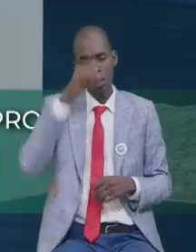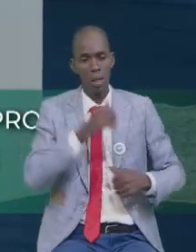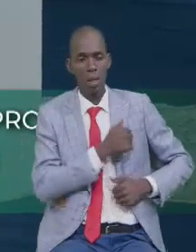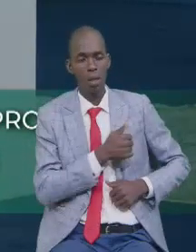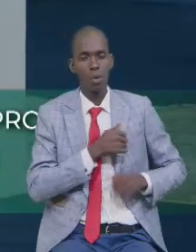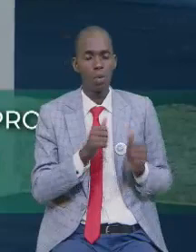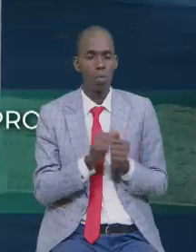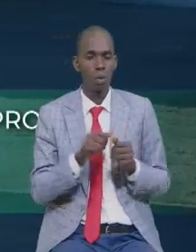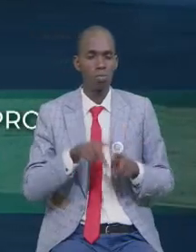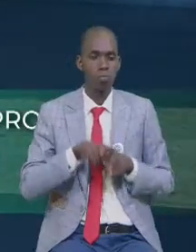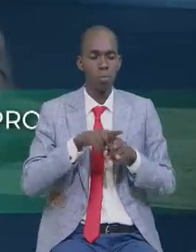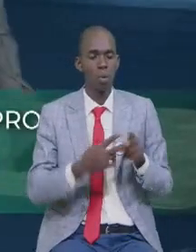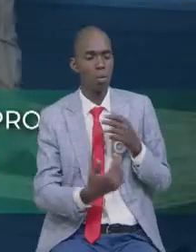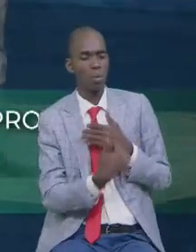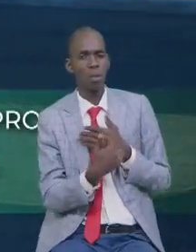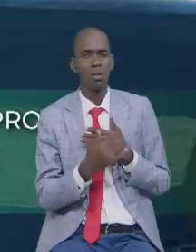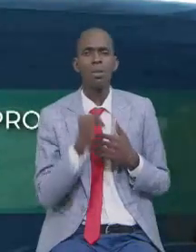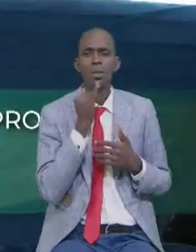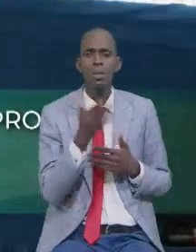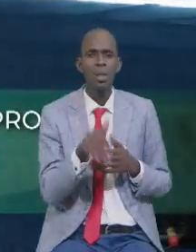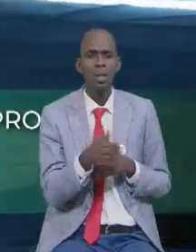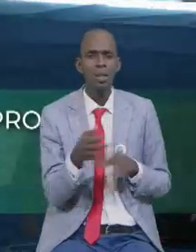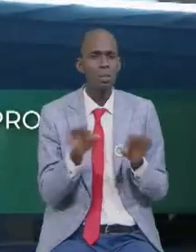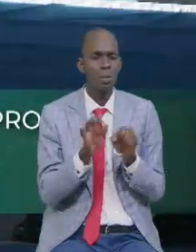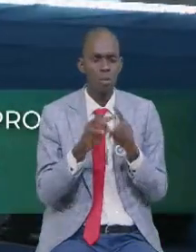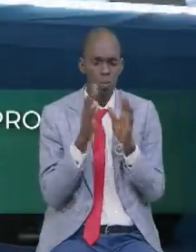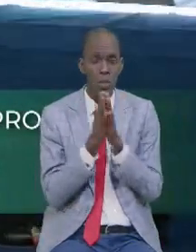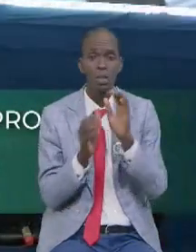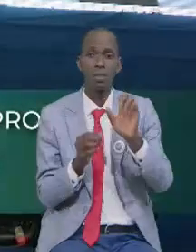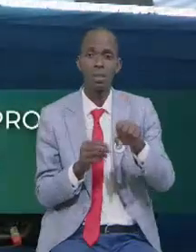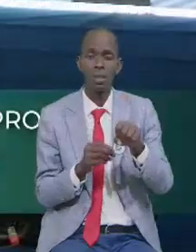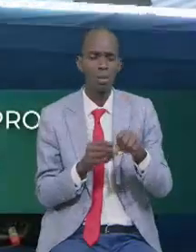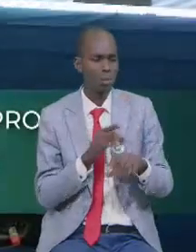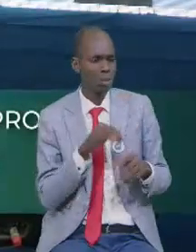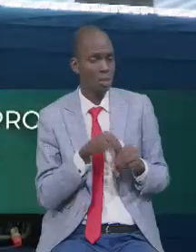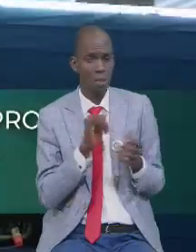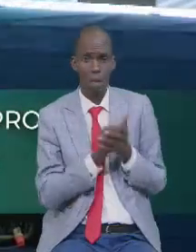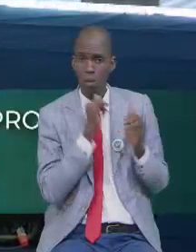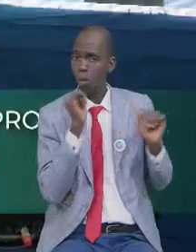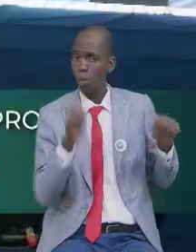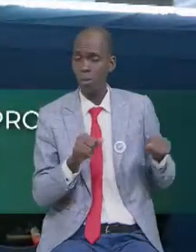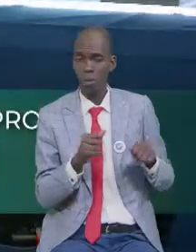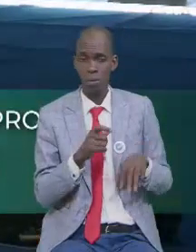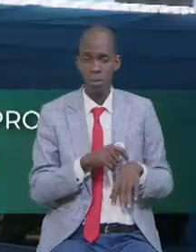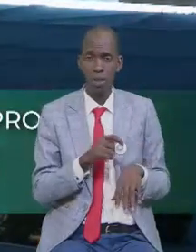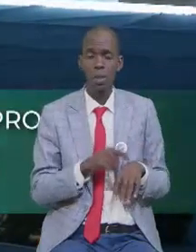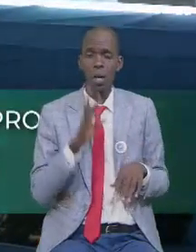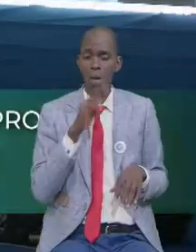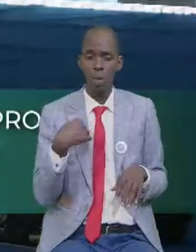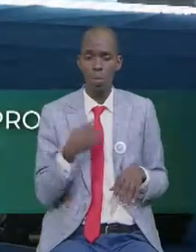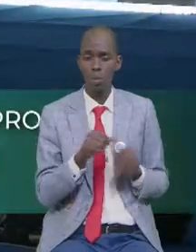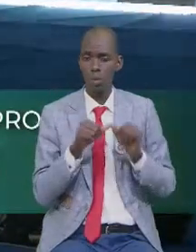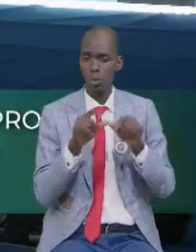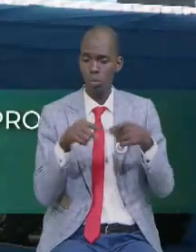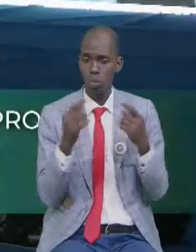behind. Is any use to pray? Yes. In that impossible situation, are we still going to pray? Yes, we are going